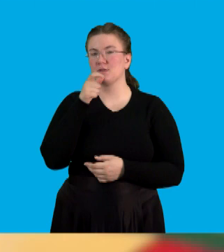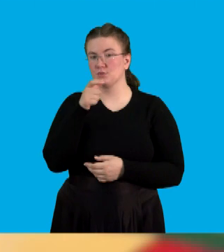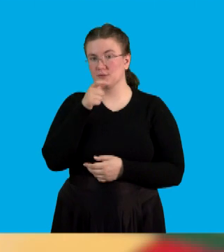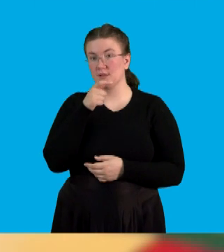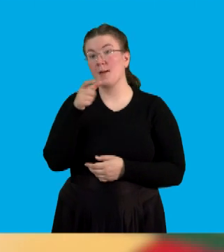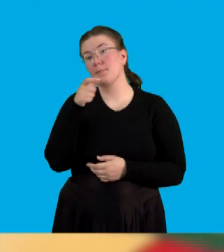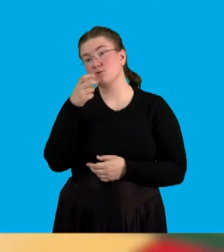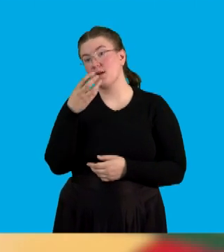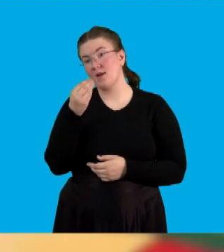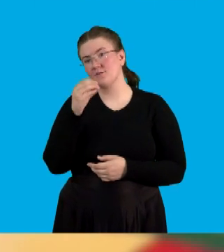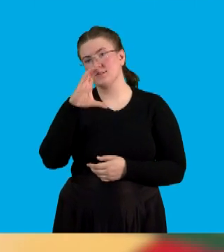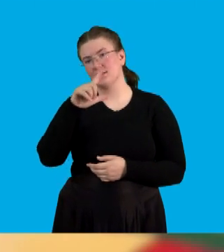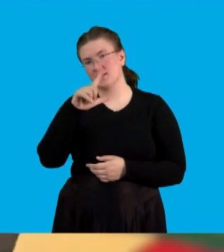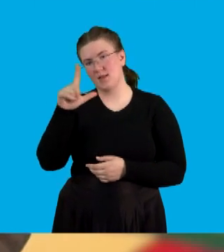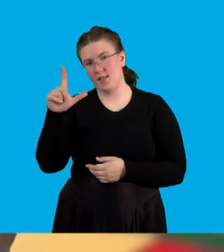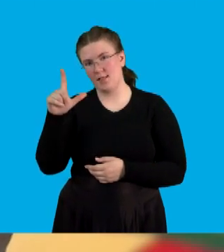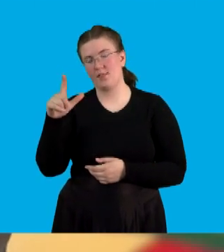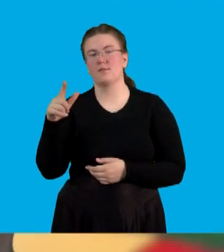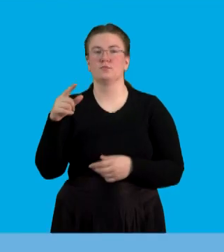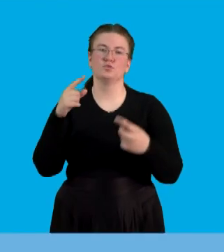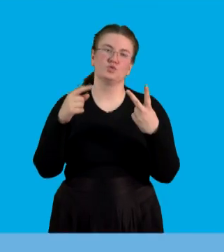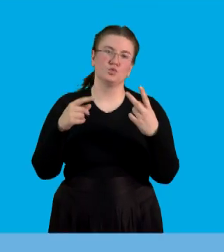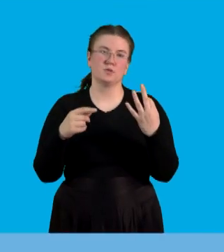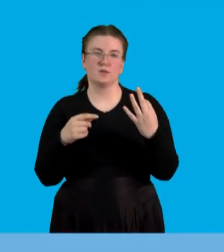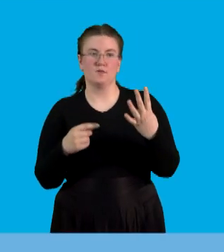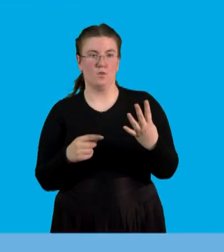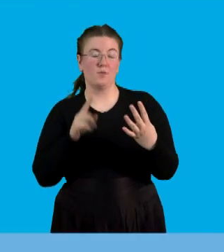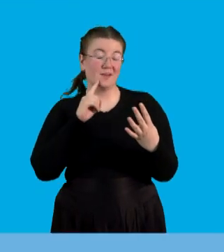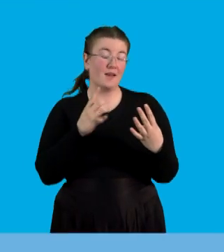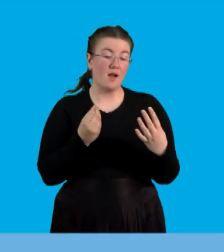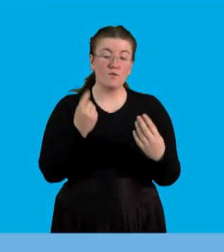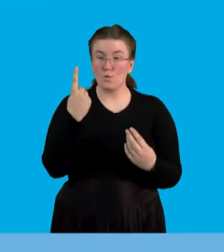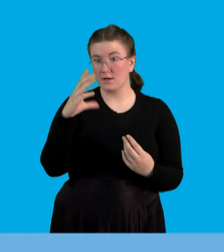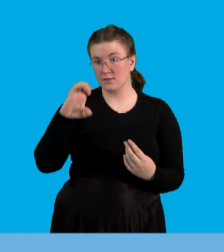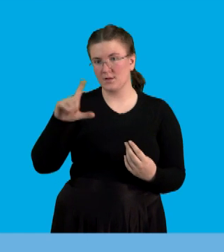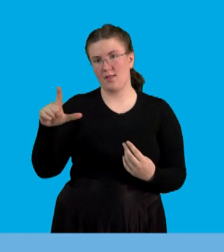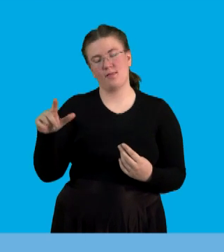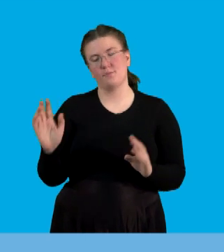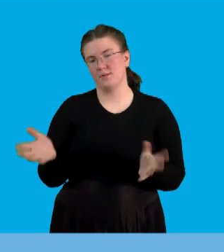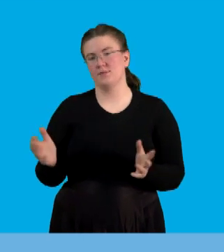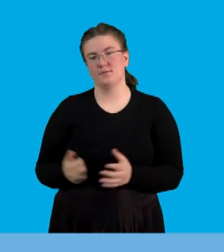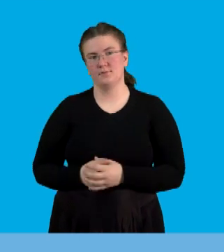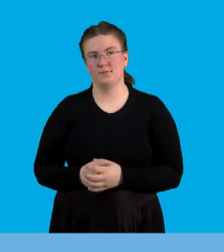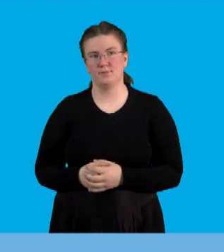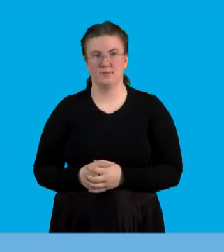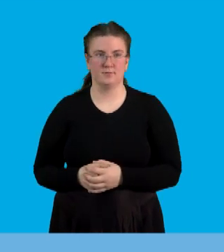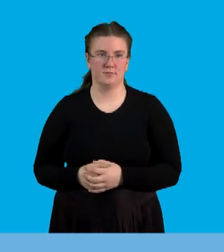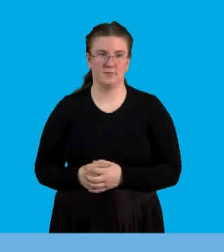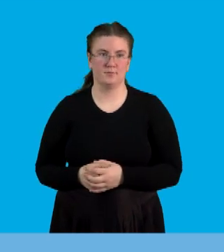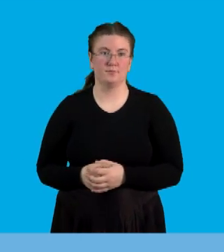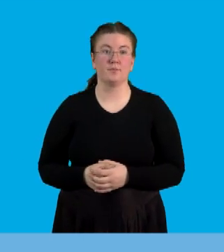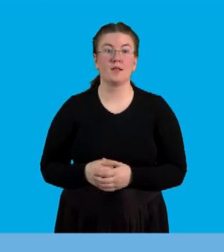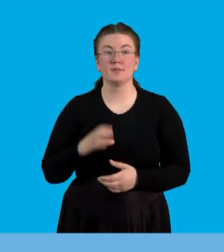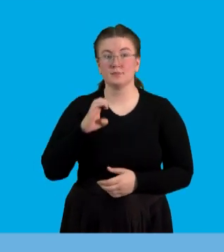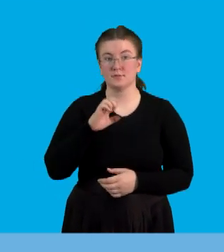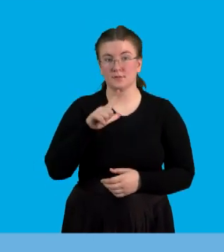more than one cell. If it's just one, it's a cell. If it's more than one, then it is a battery. Now these cells that you're referring to, they